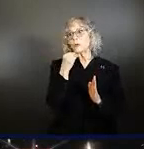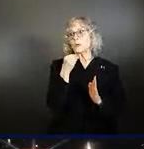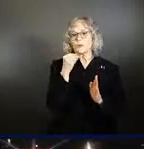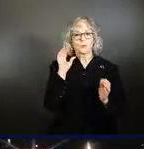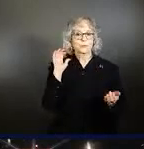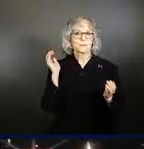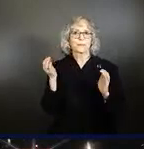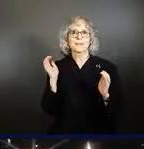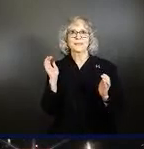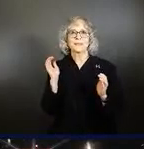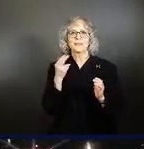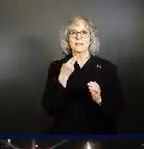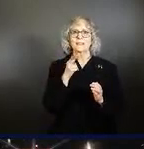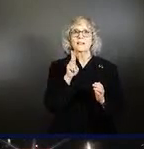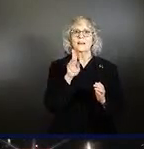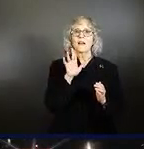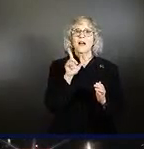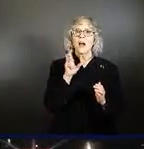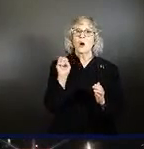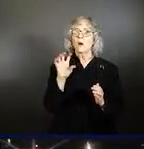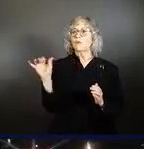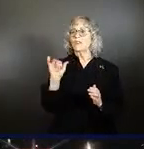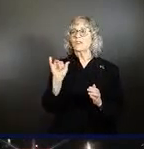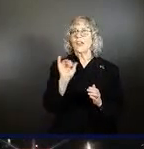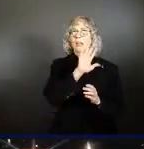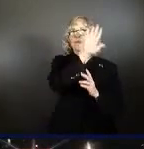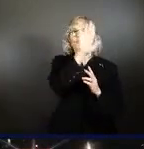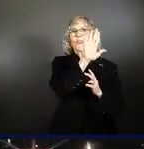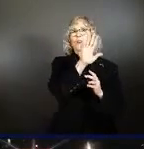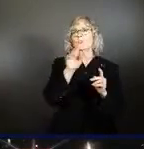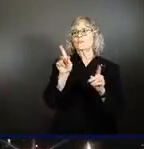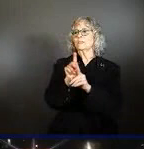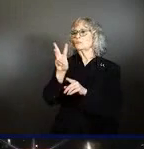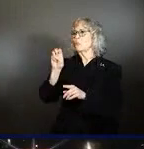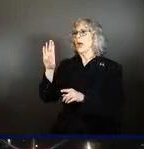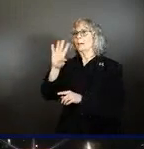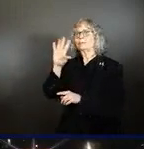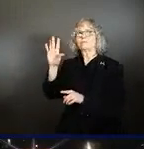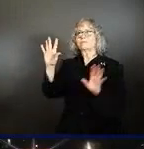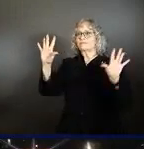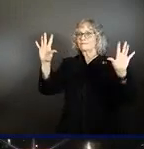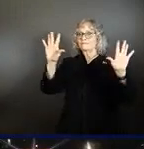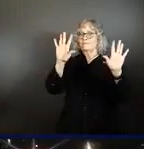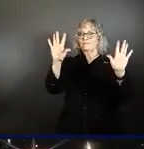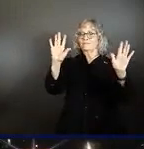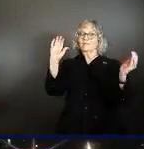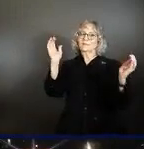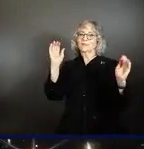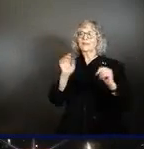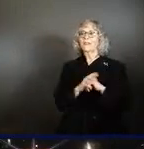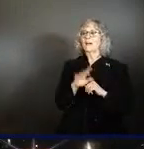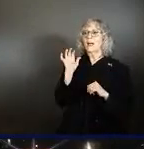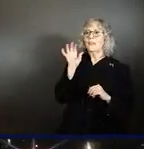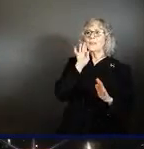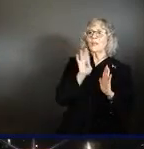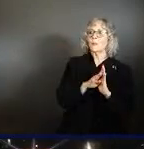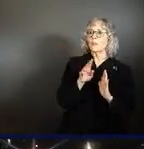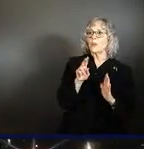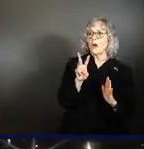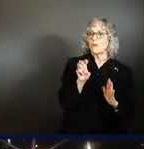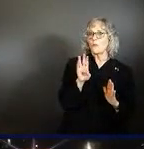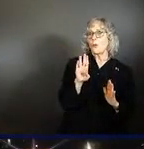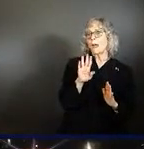comparison with Hubble's image of the same field and Webb's. And as I mentioned before, this image of Webb